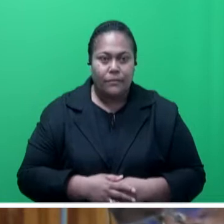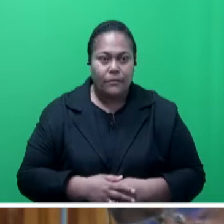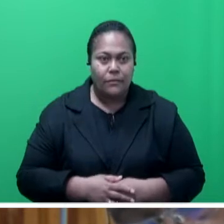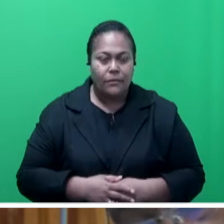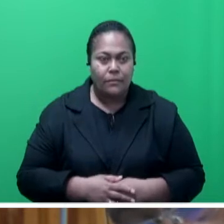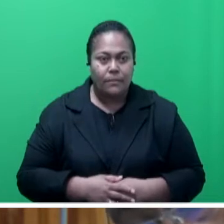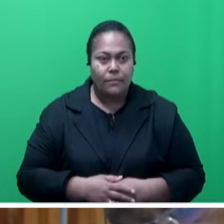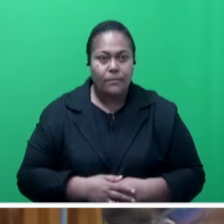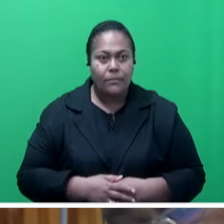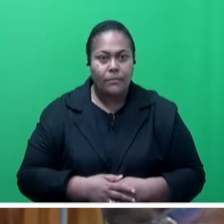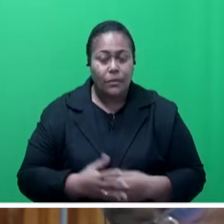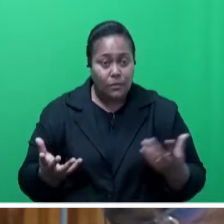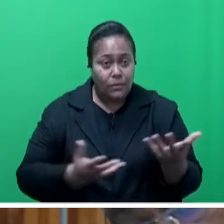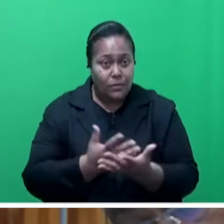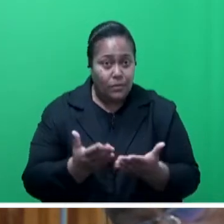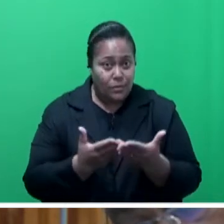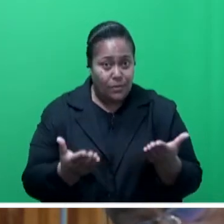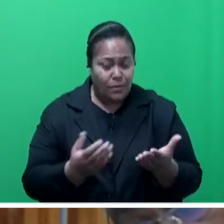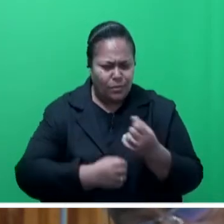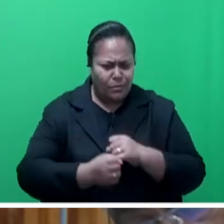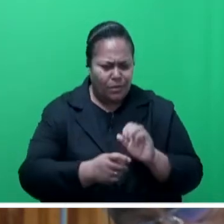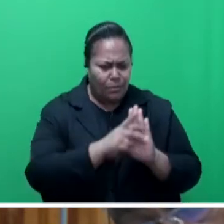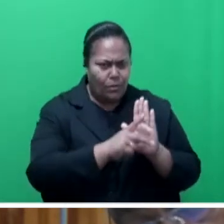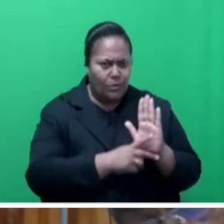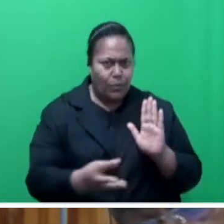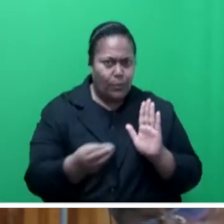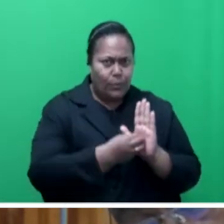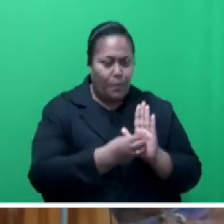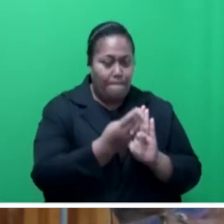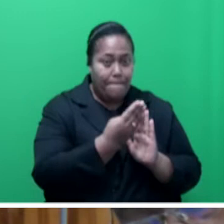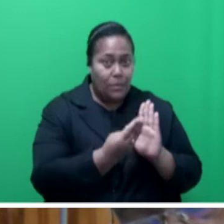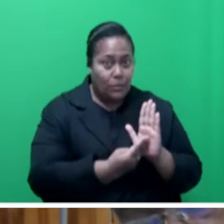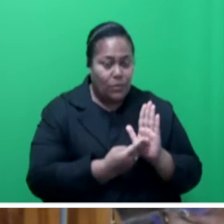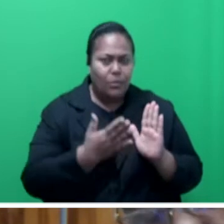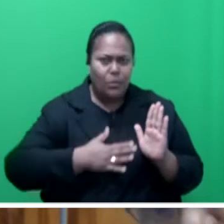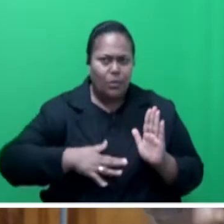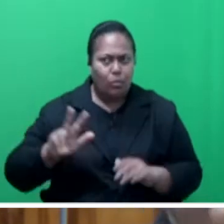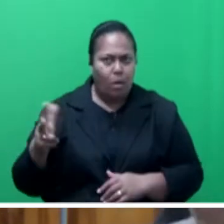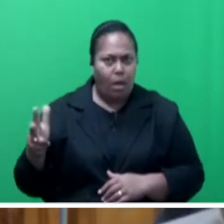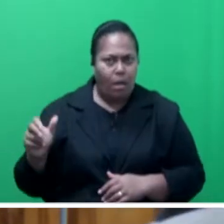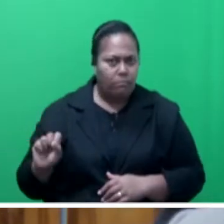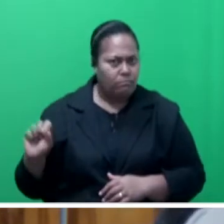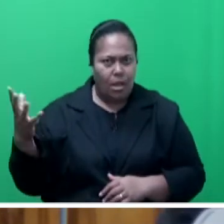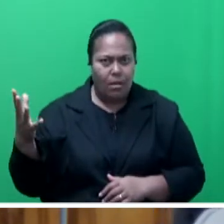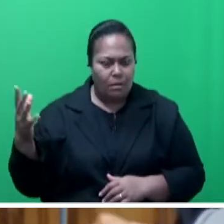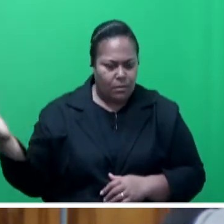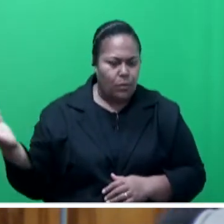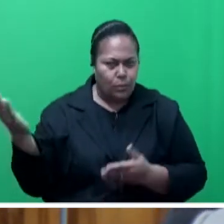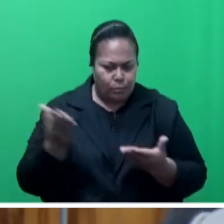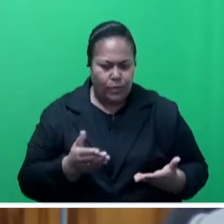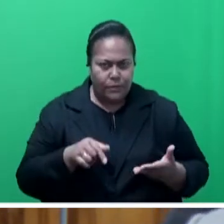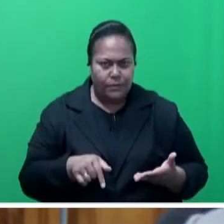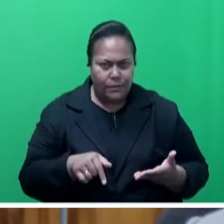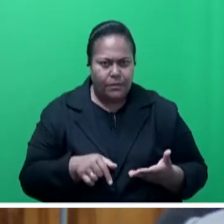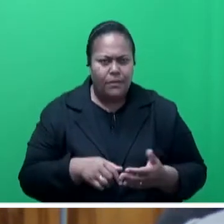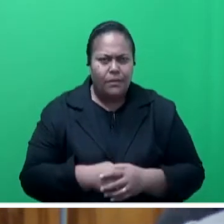begun discussions, and we put it as a policy in the budget, that we'd like to outsource some of these interventional and also